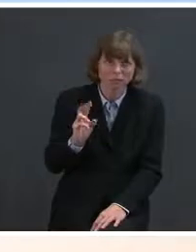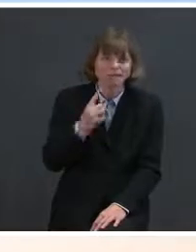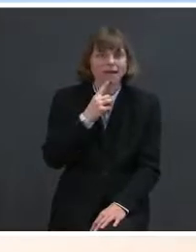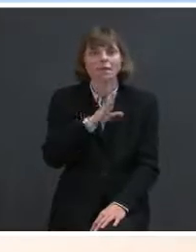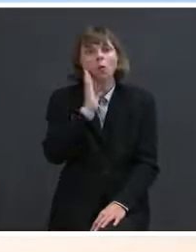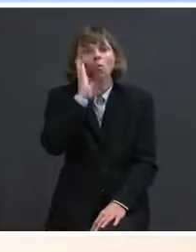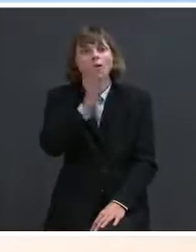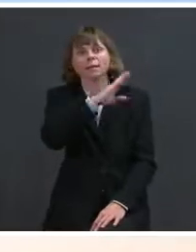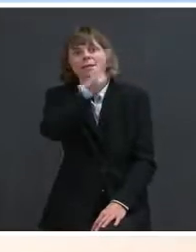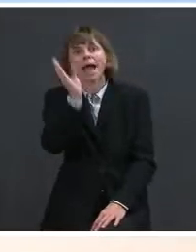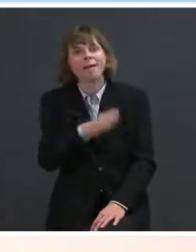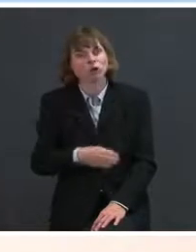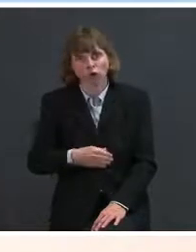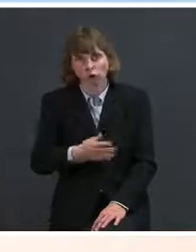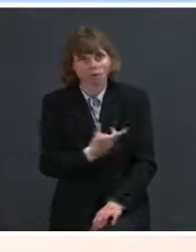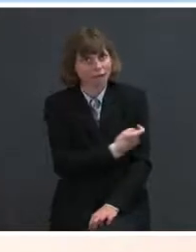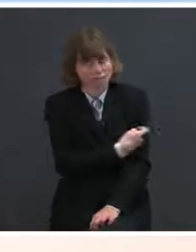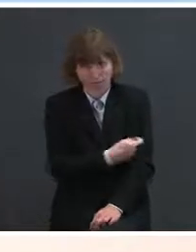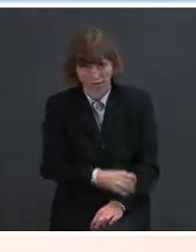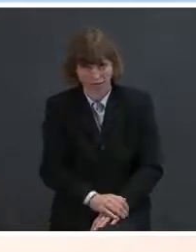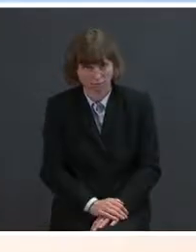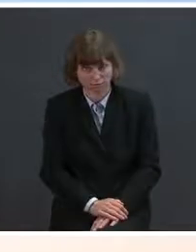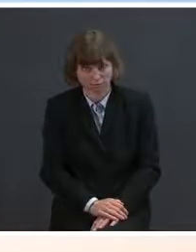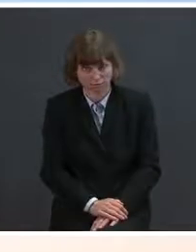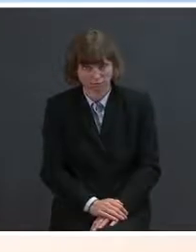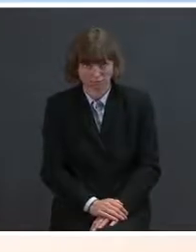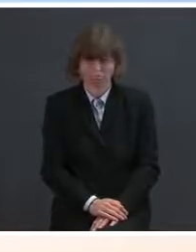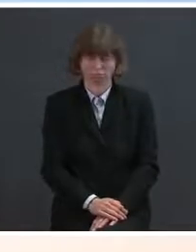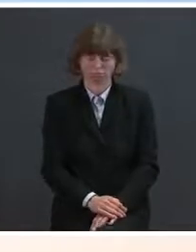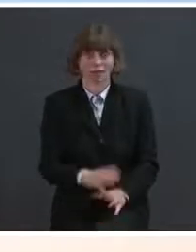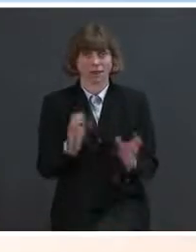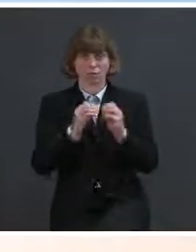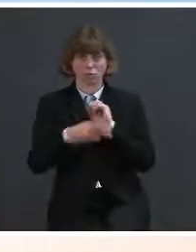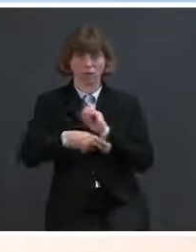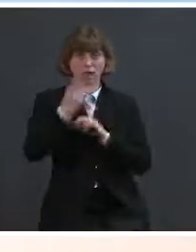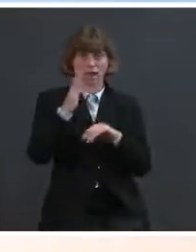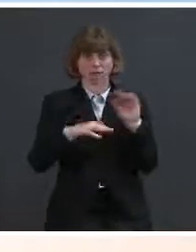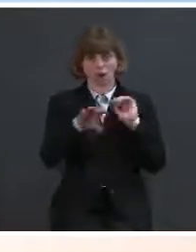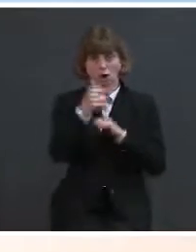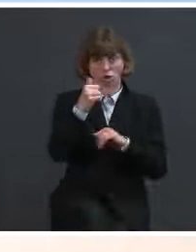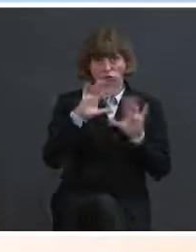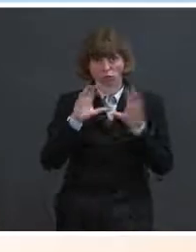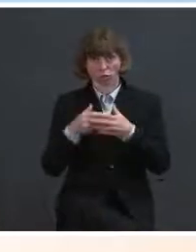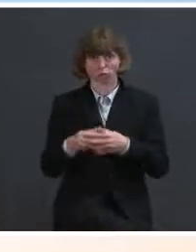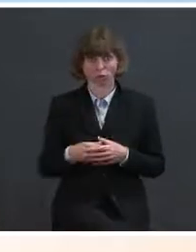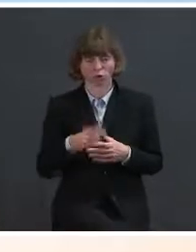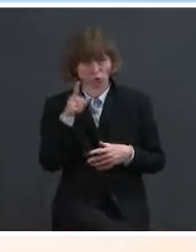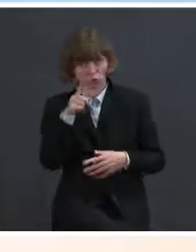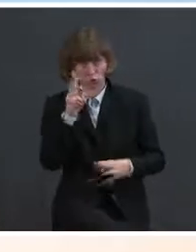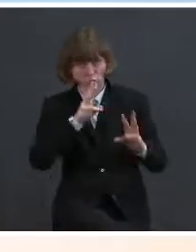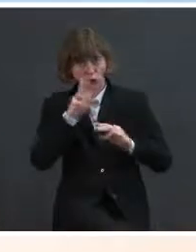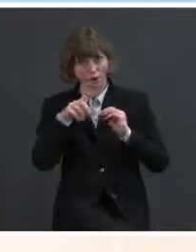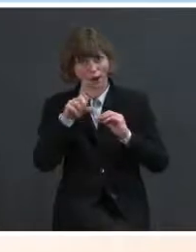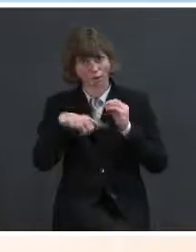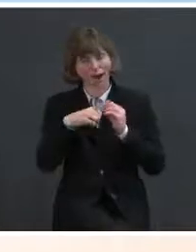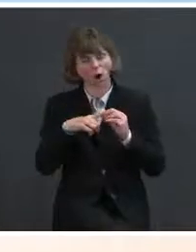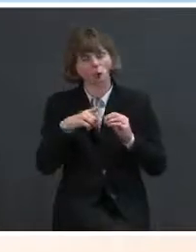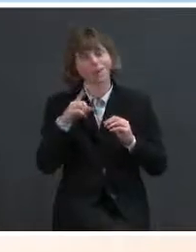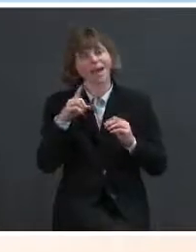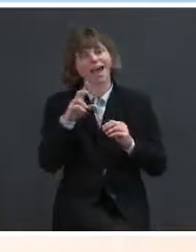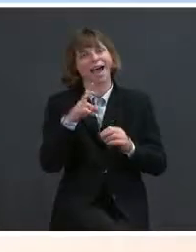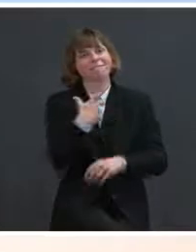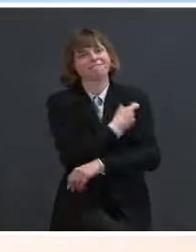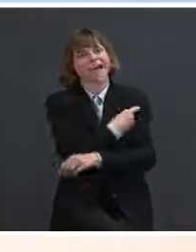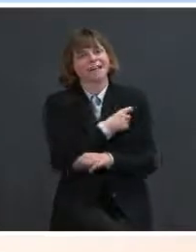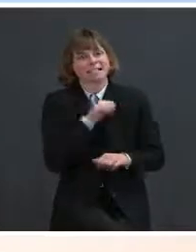vaccinated. This is higher than we found than any other group or crosstab. Are you worried that the vaccine hesitancy from these Republicans, the